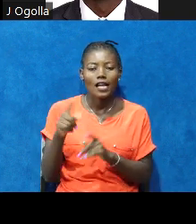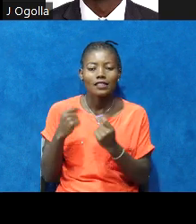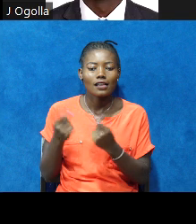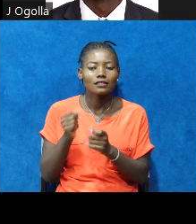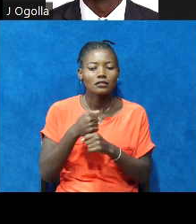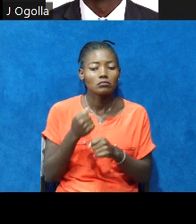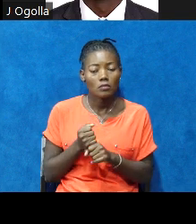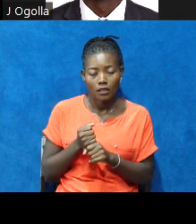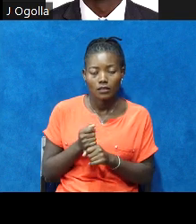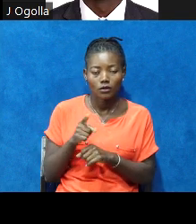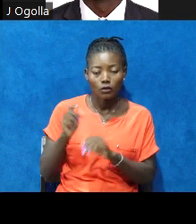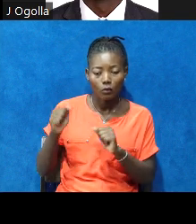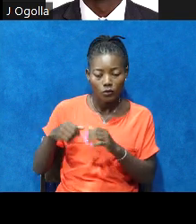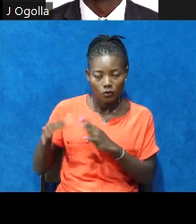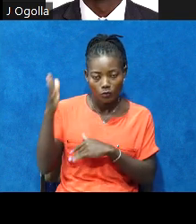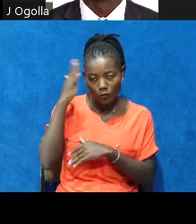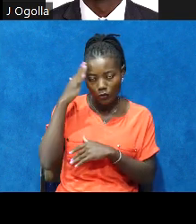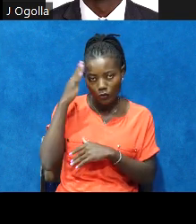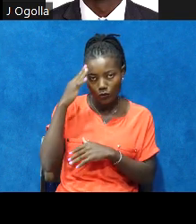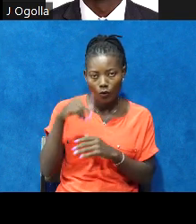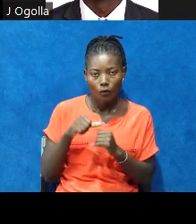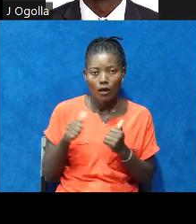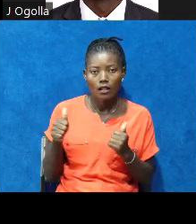you're able to counter it and counter it well.